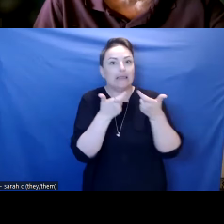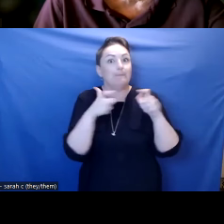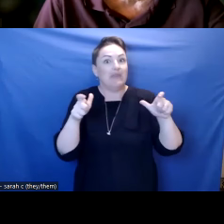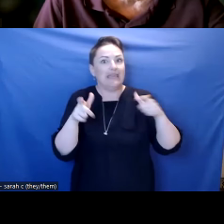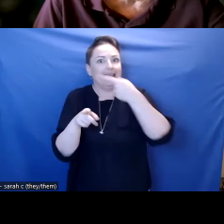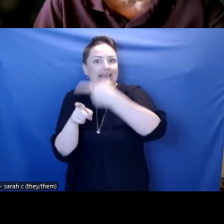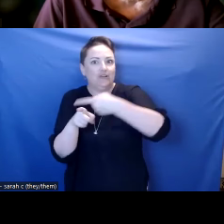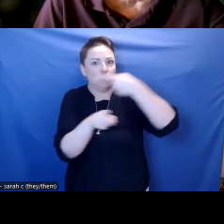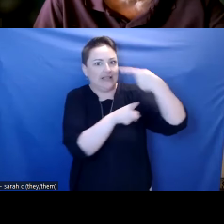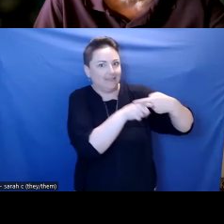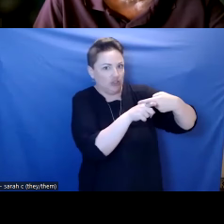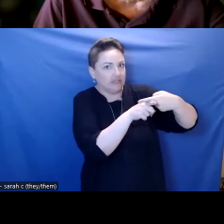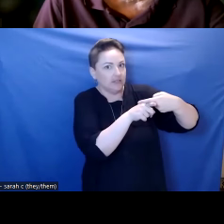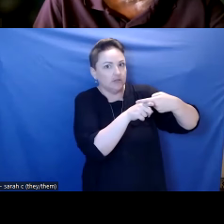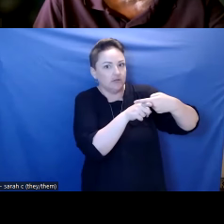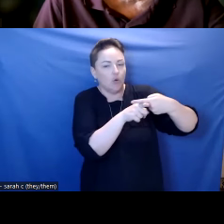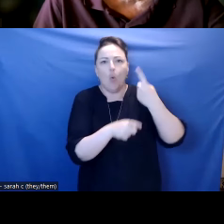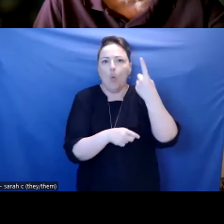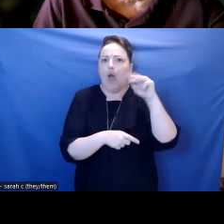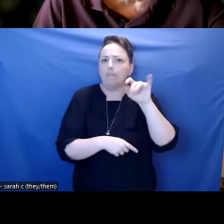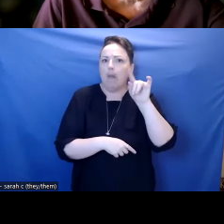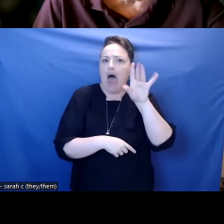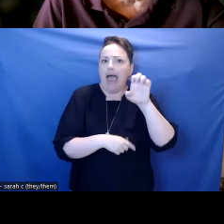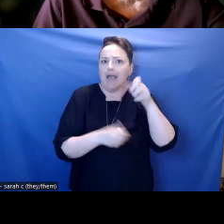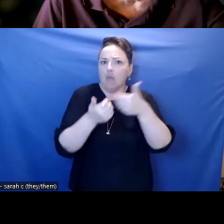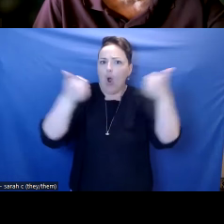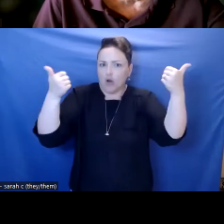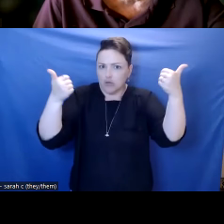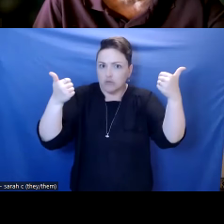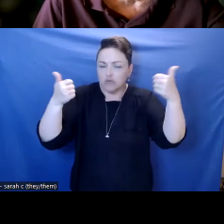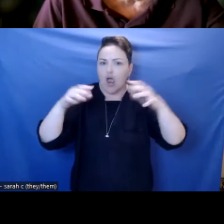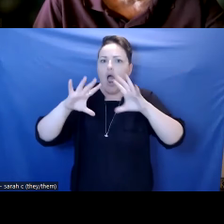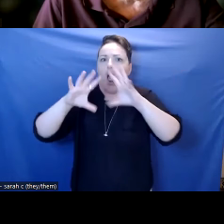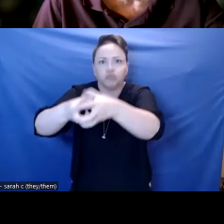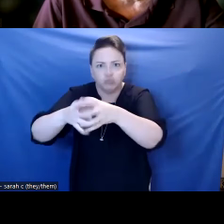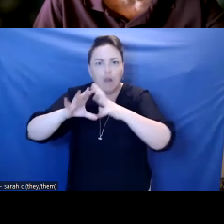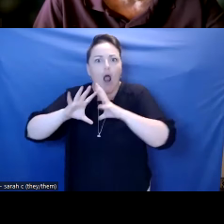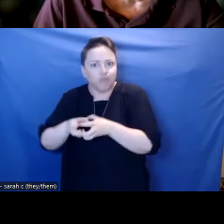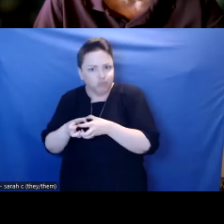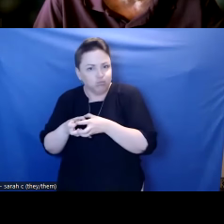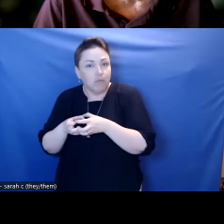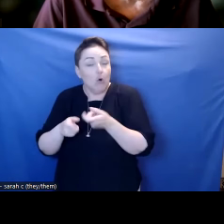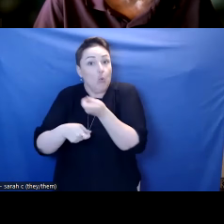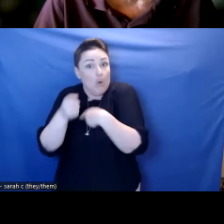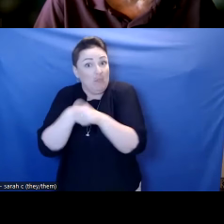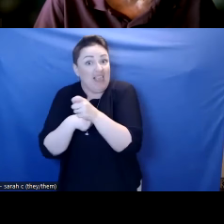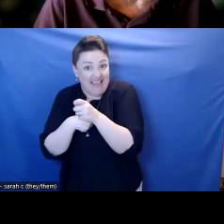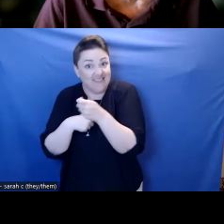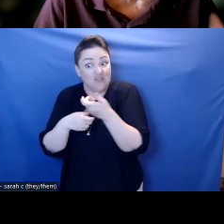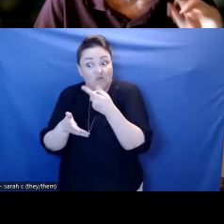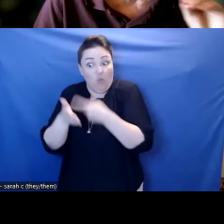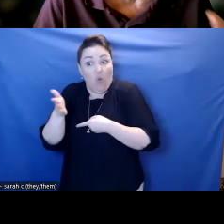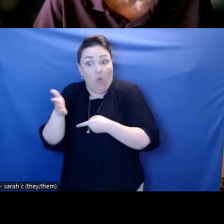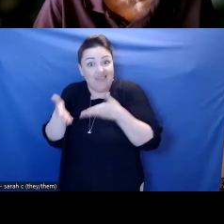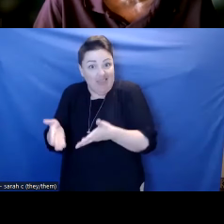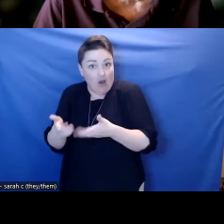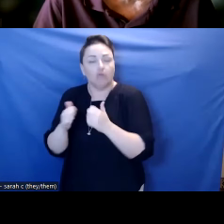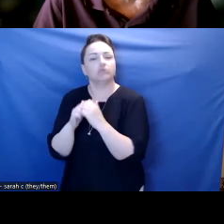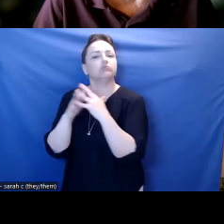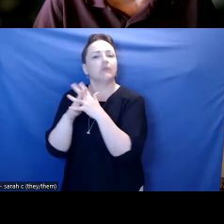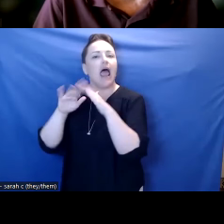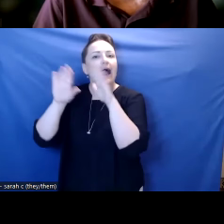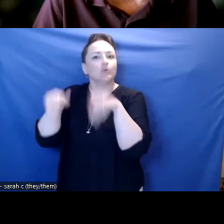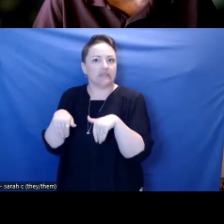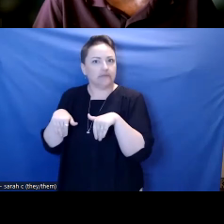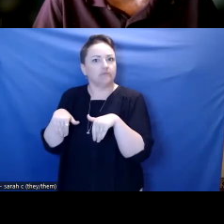major intersections, they're a mile apart, and then replace what was there with housing. And that's where we would get the housing. That was the